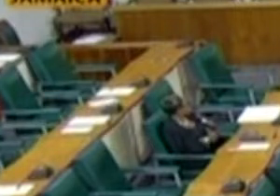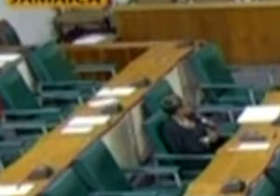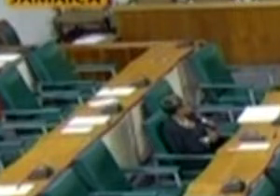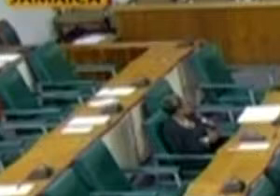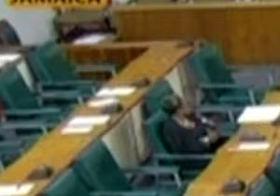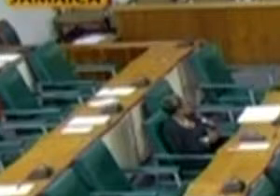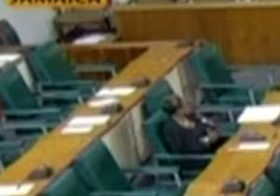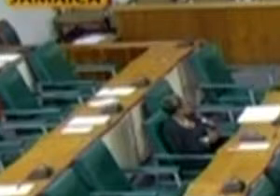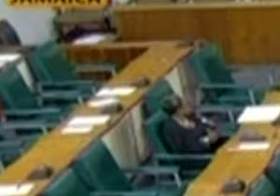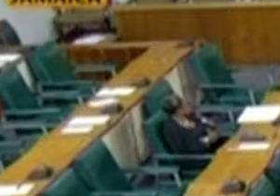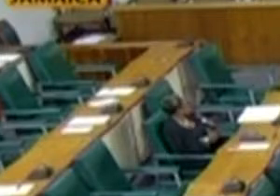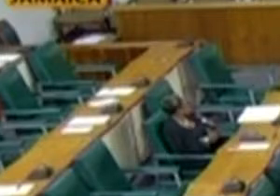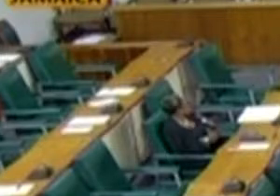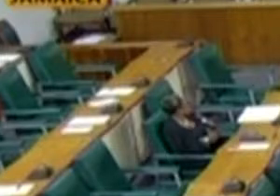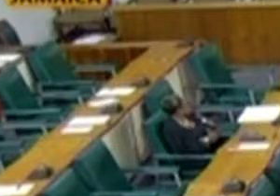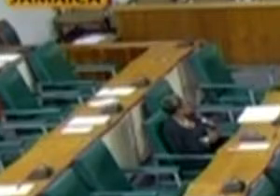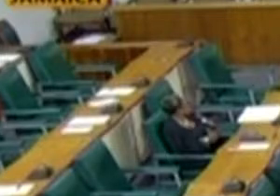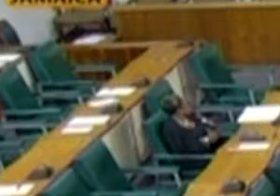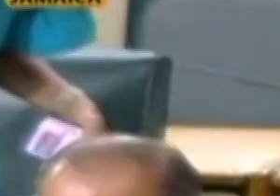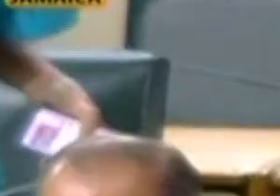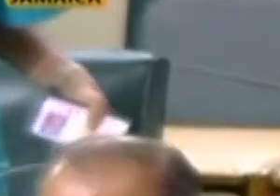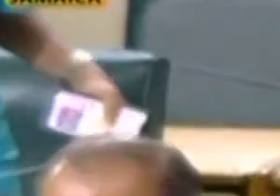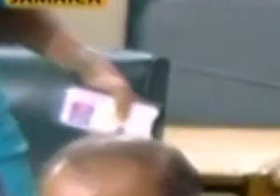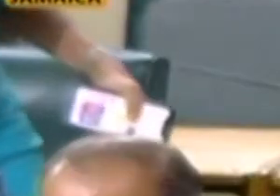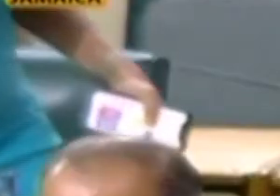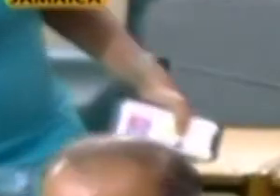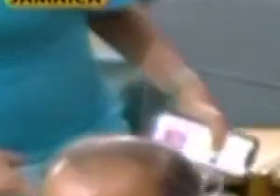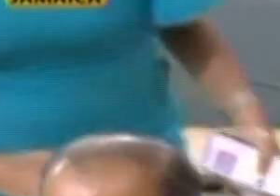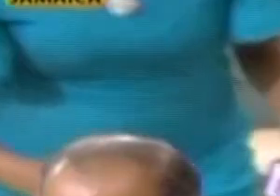it is my pleasure, Madam Speaker.